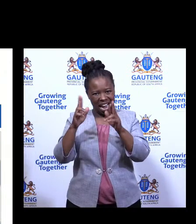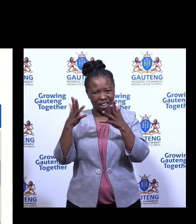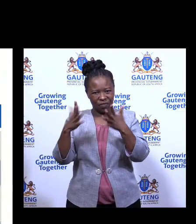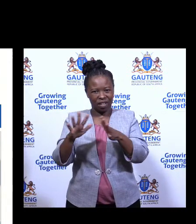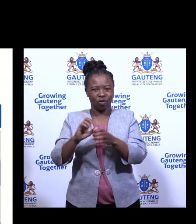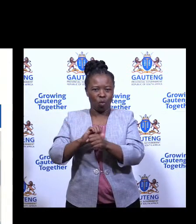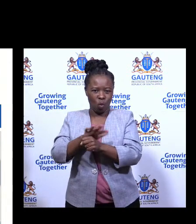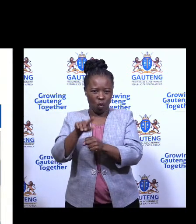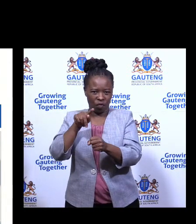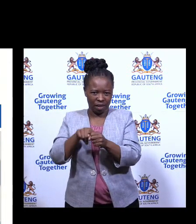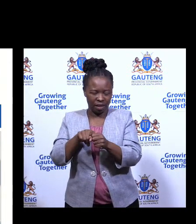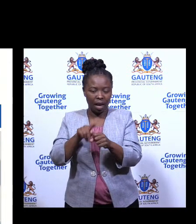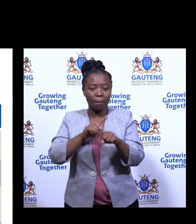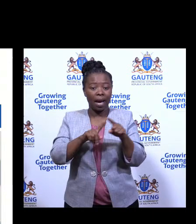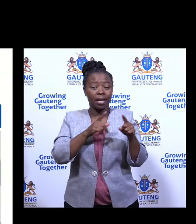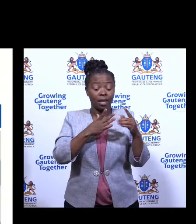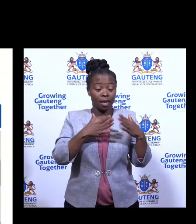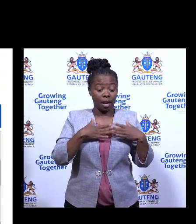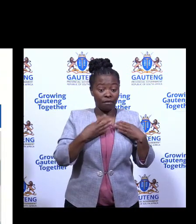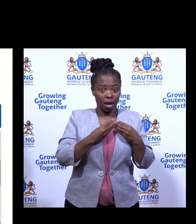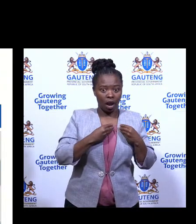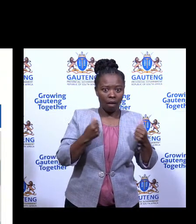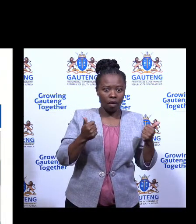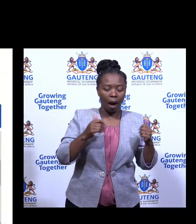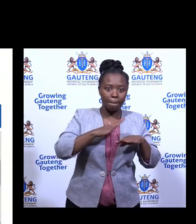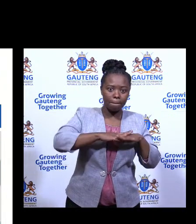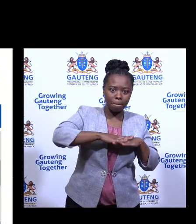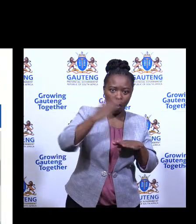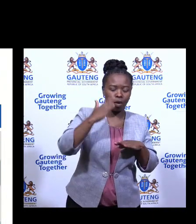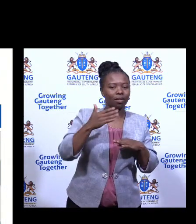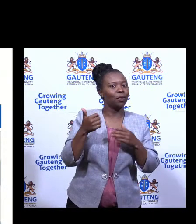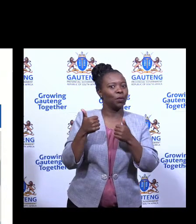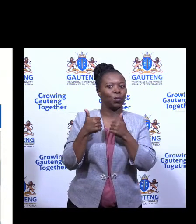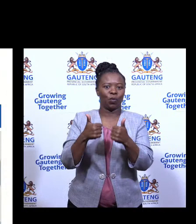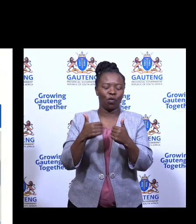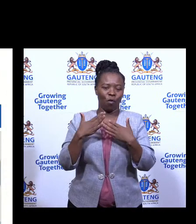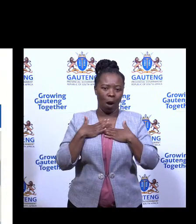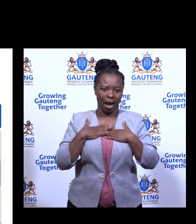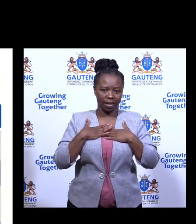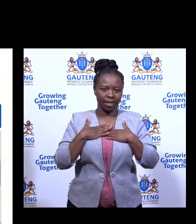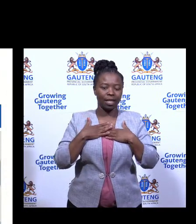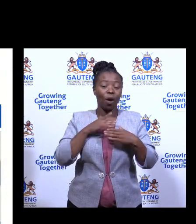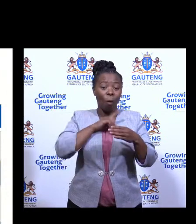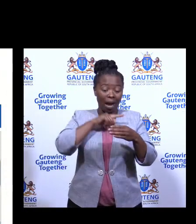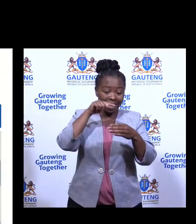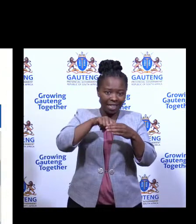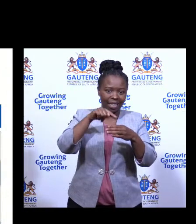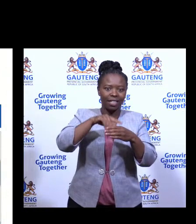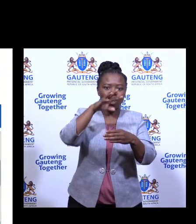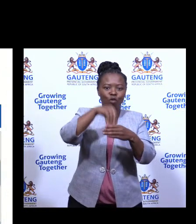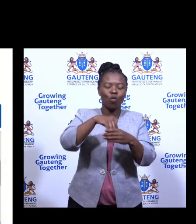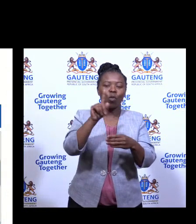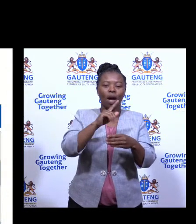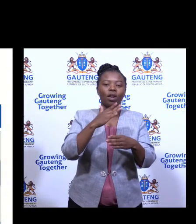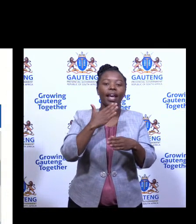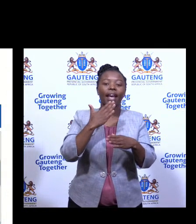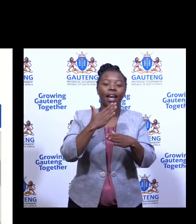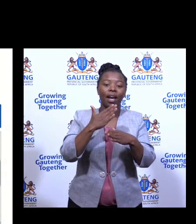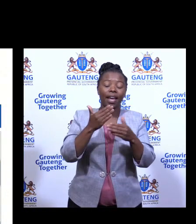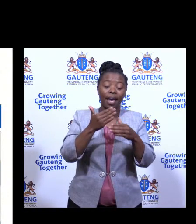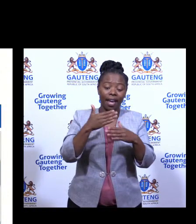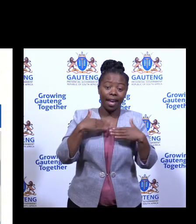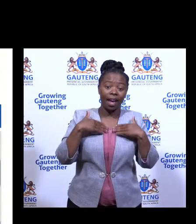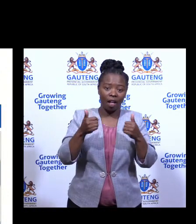But when we have more recoveries, it's a good thing for us. Those recoveries include healthcare workers. There was a period when I